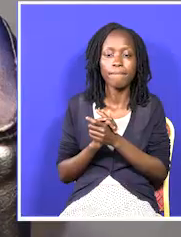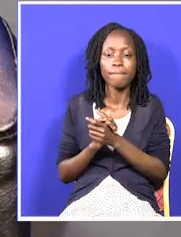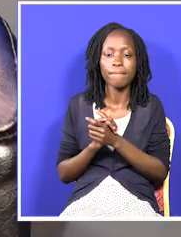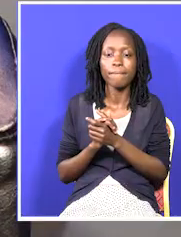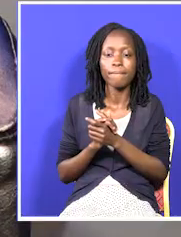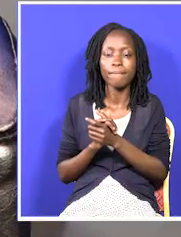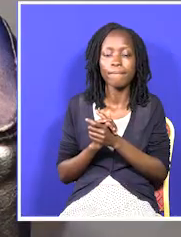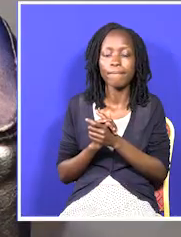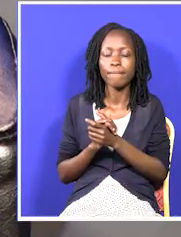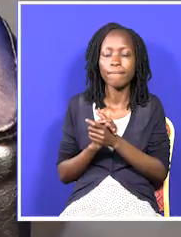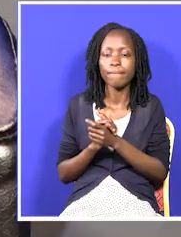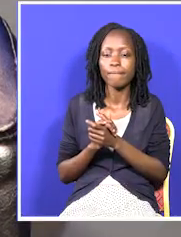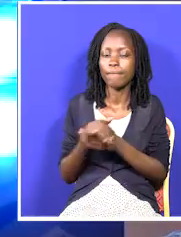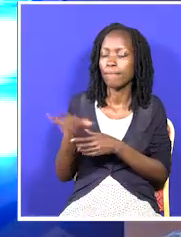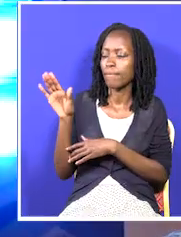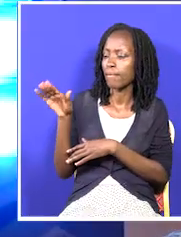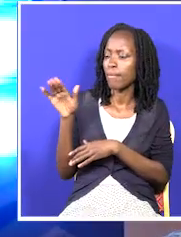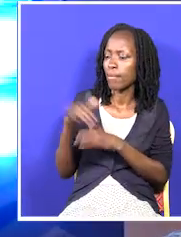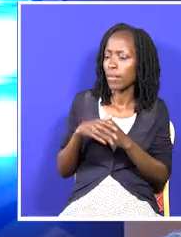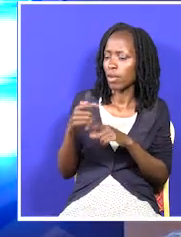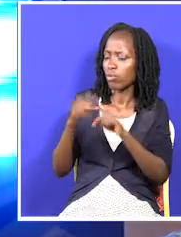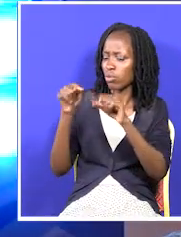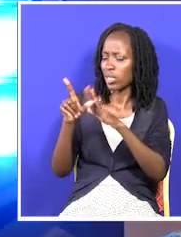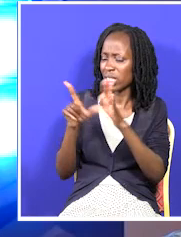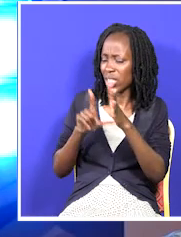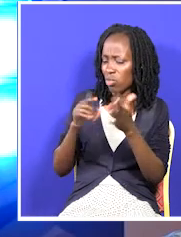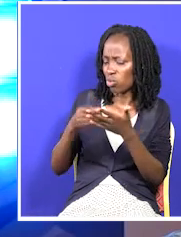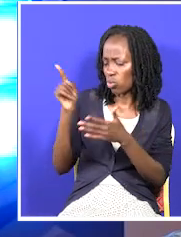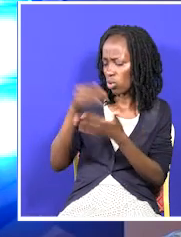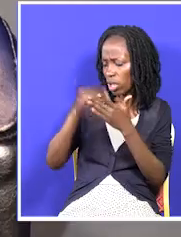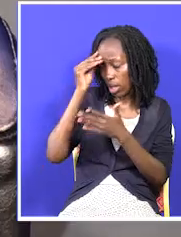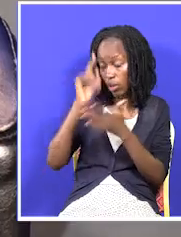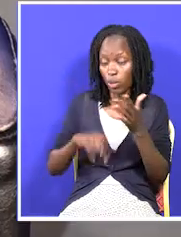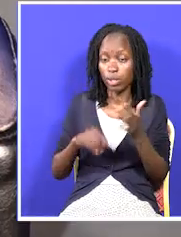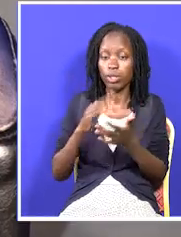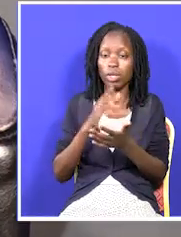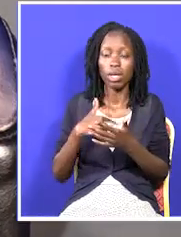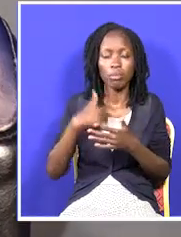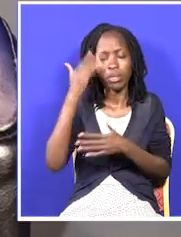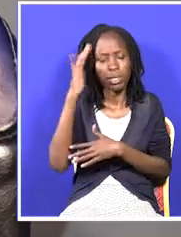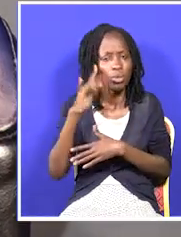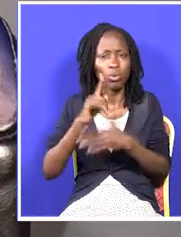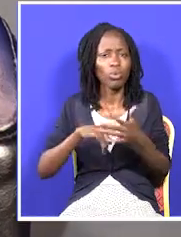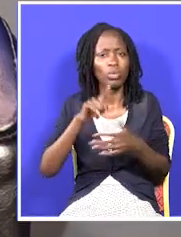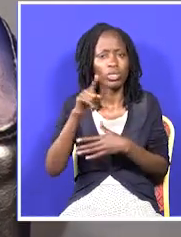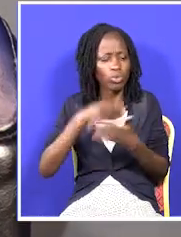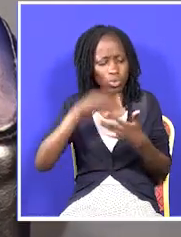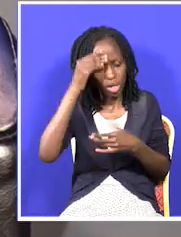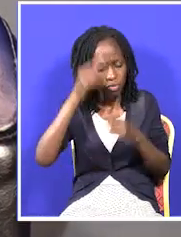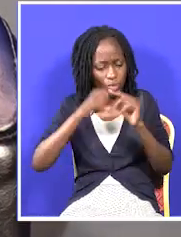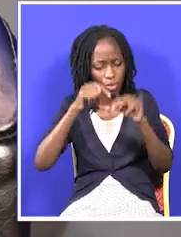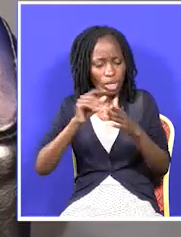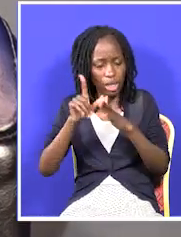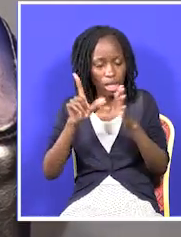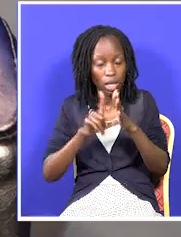Great, Liz. What do you get from this lesson? What are you learning? Wow, I don't know what you guys at home are getting from this